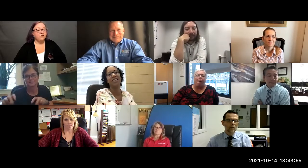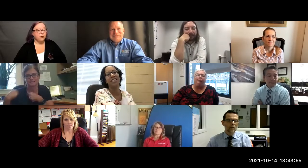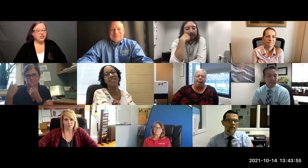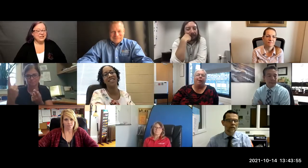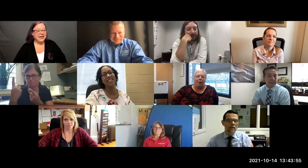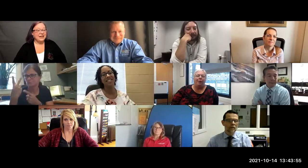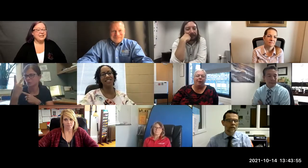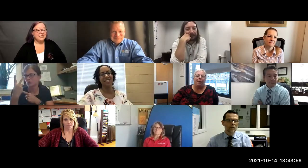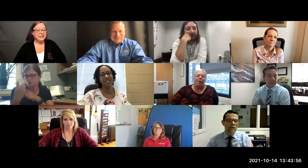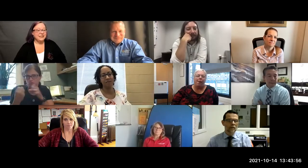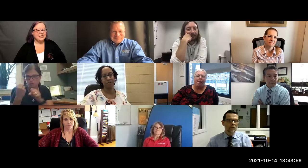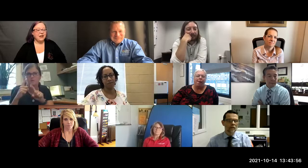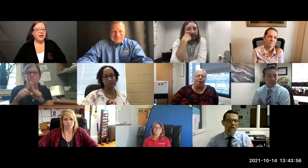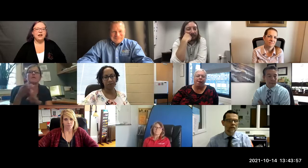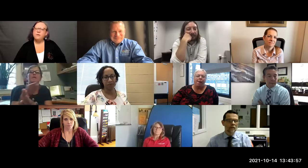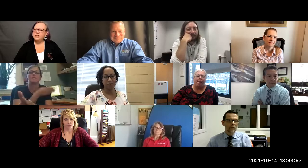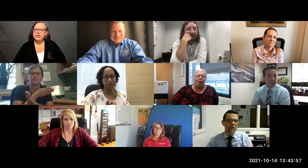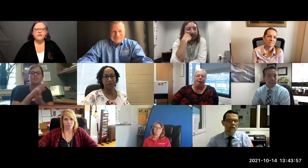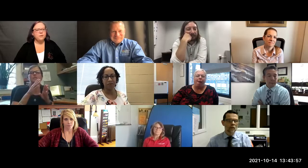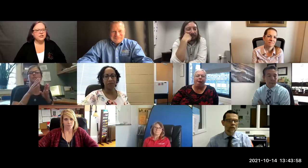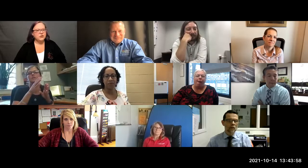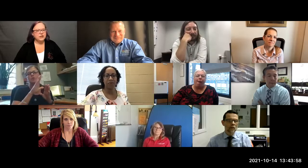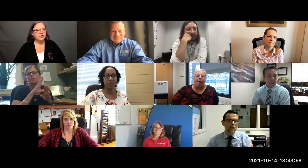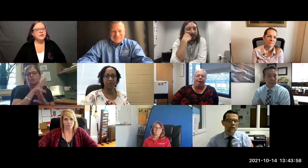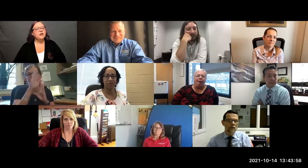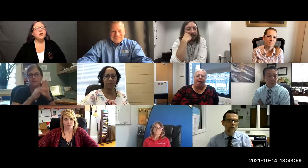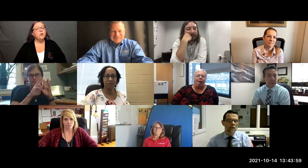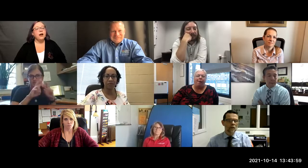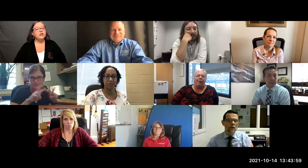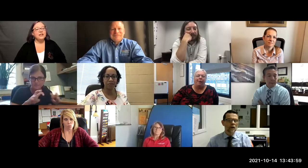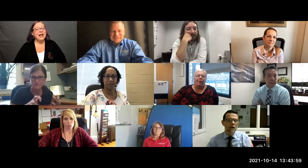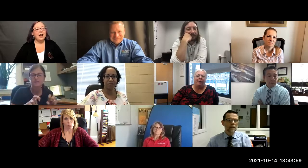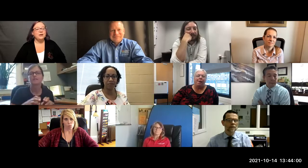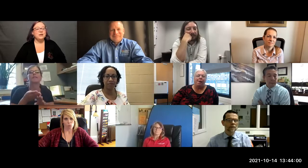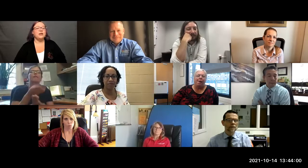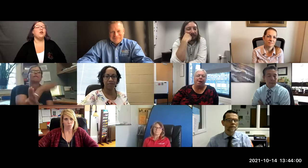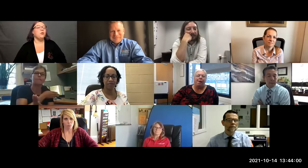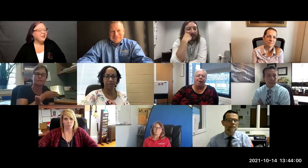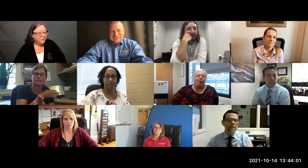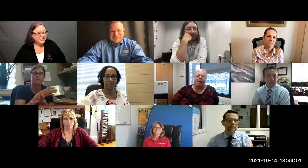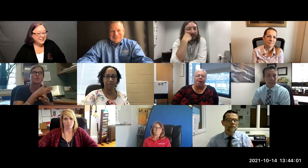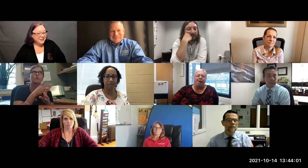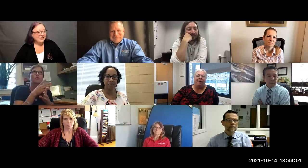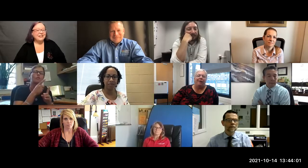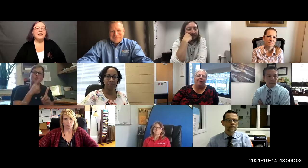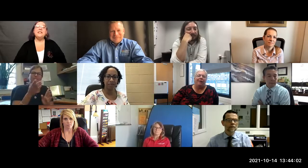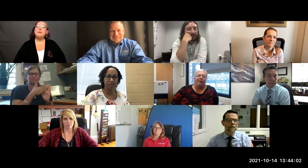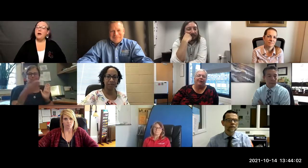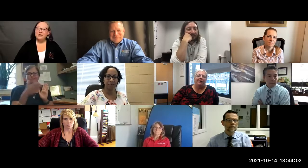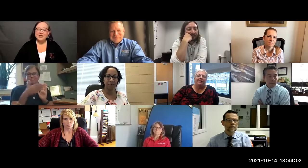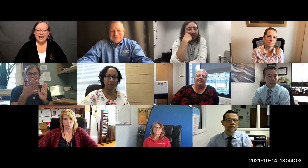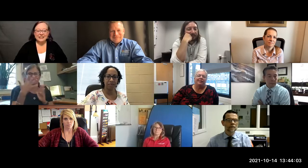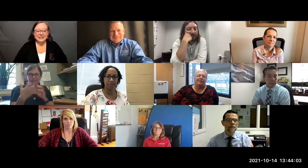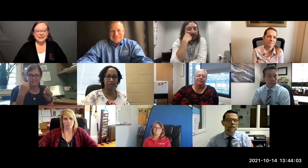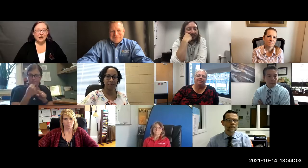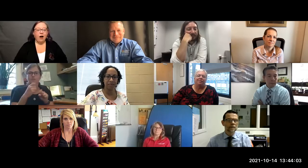student information data assessments, and I've been doing that for the past 2 years. Prior to that, I was with curriculum assessment. And then prior